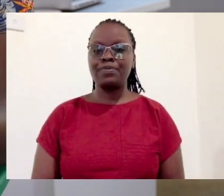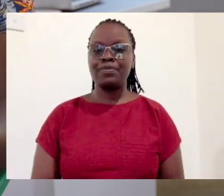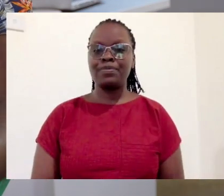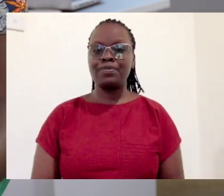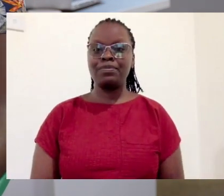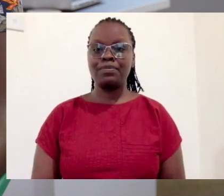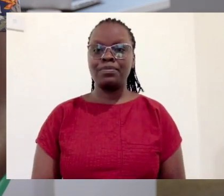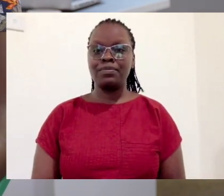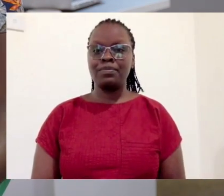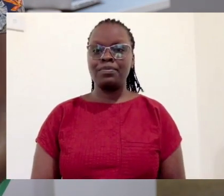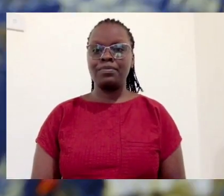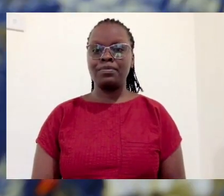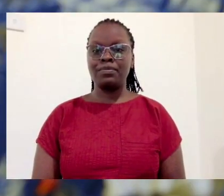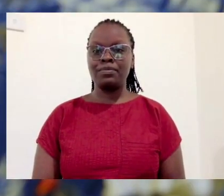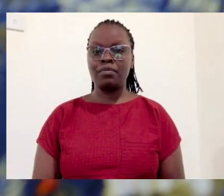more accessible?